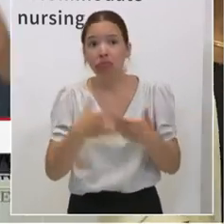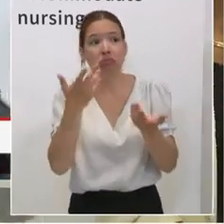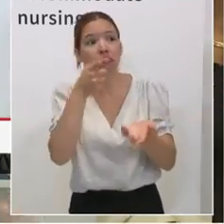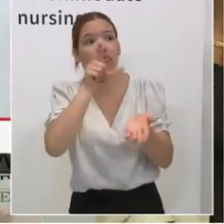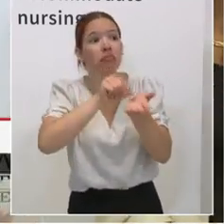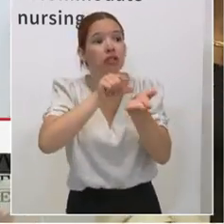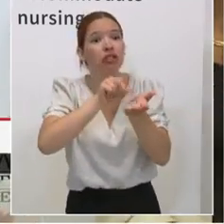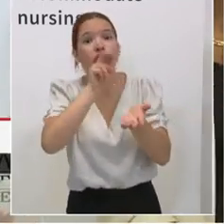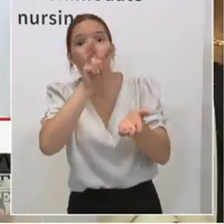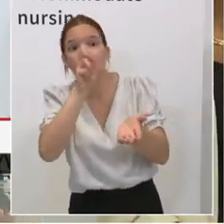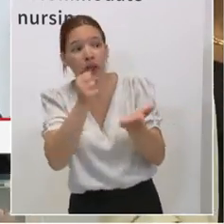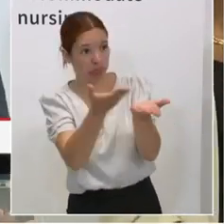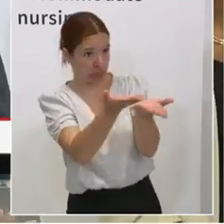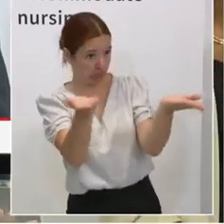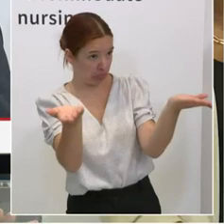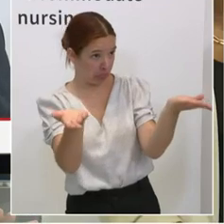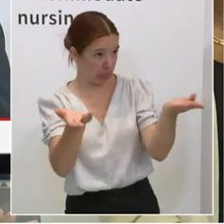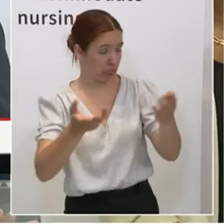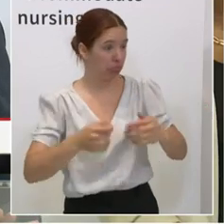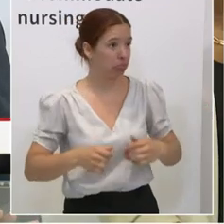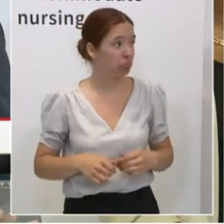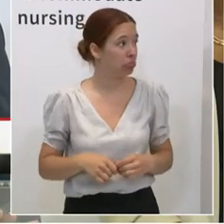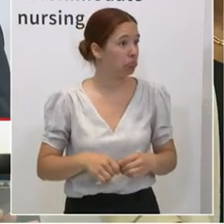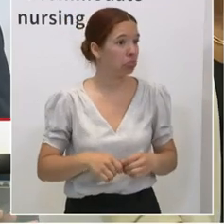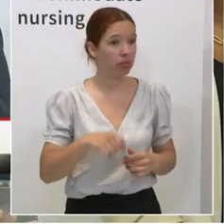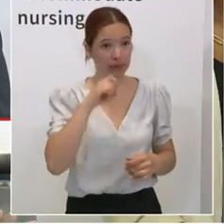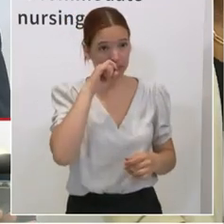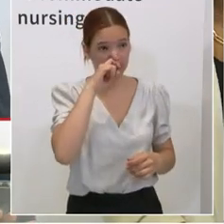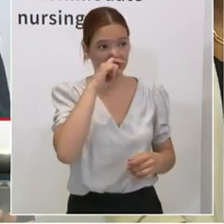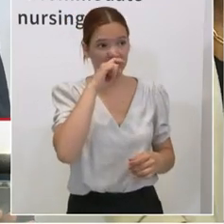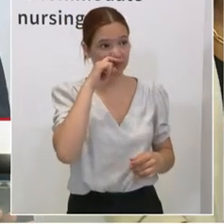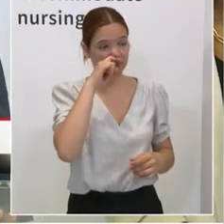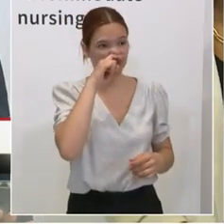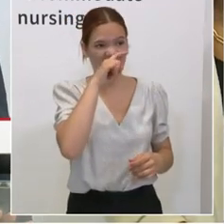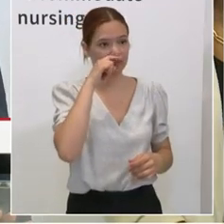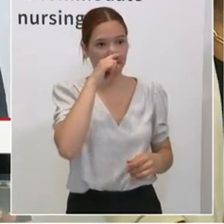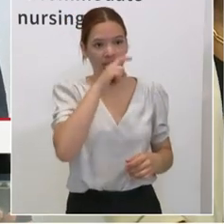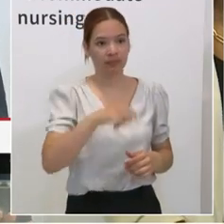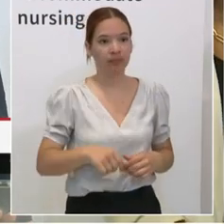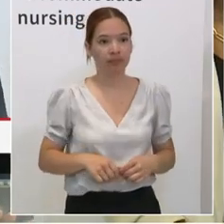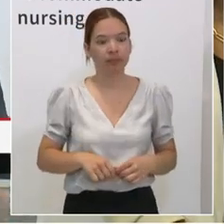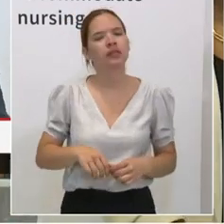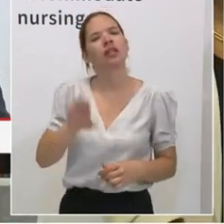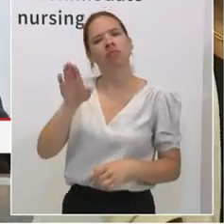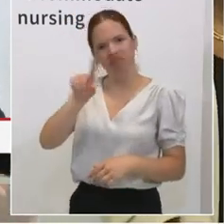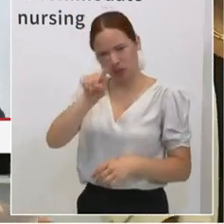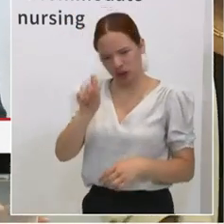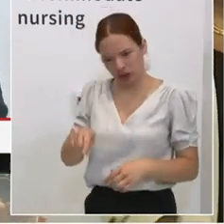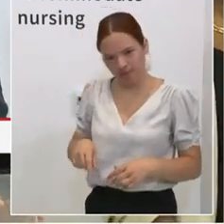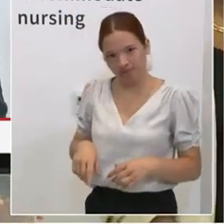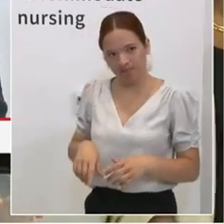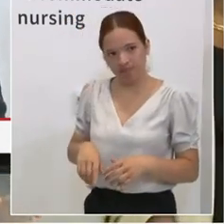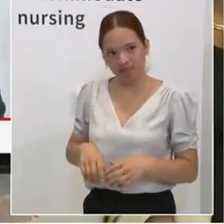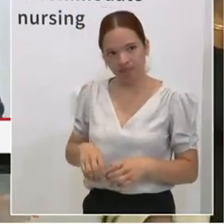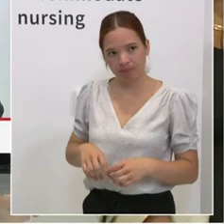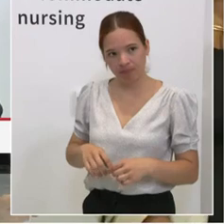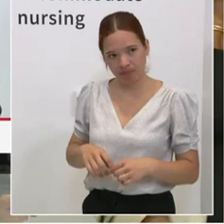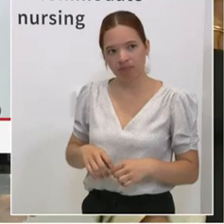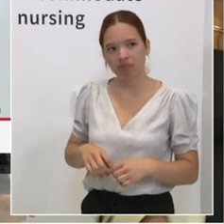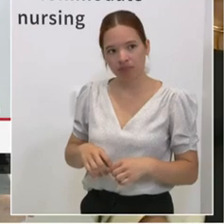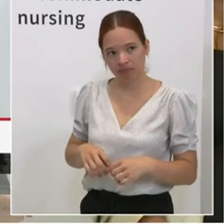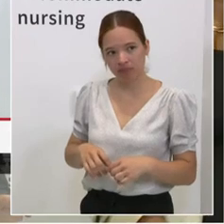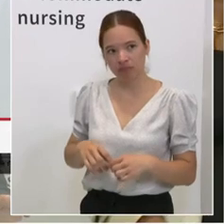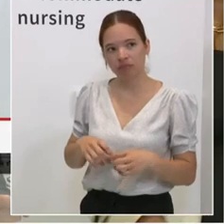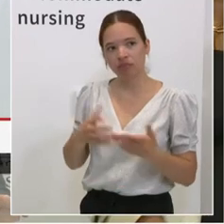sir. Off-topic question. Okay. What consideration have you given to releasing the